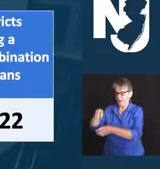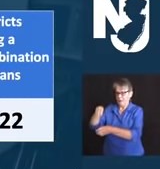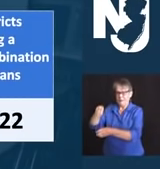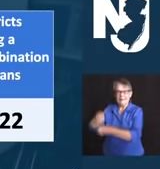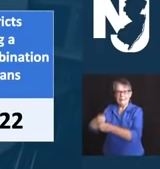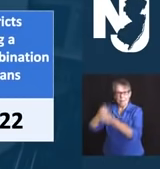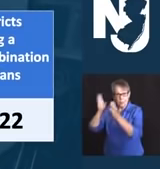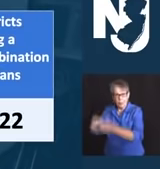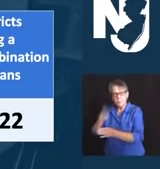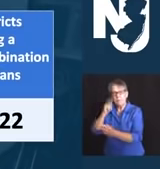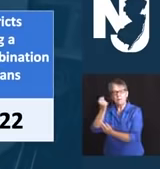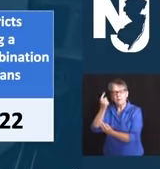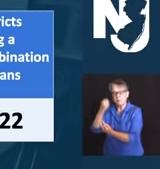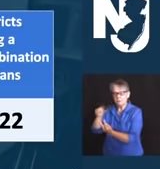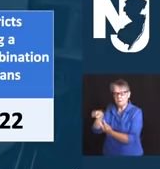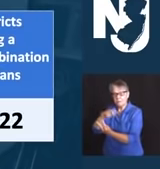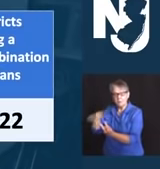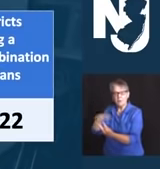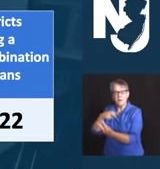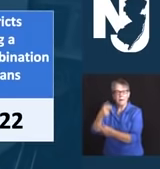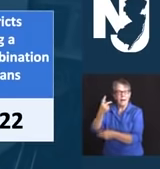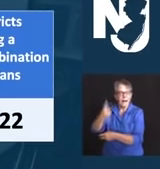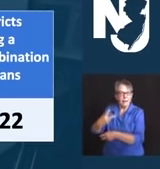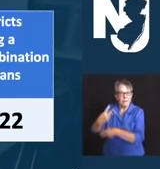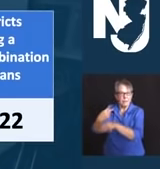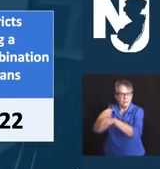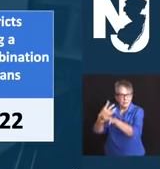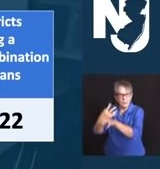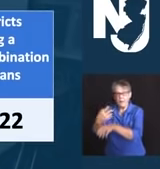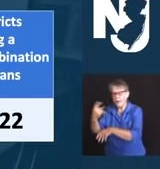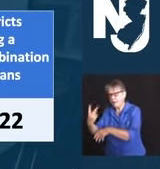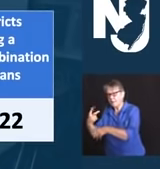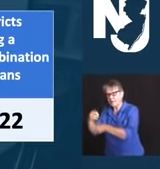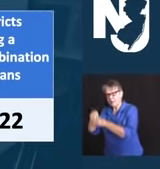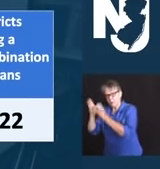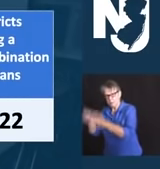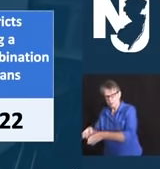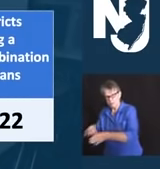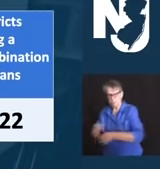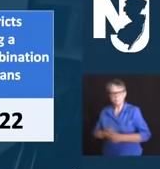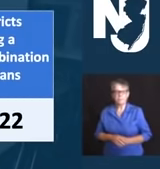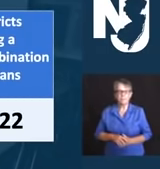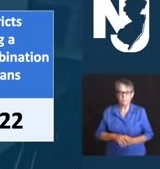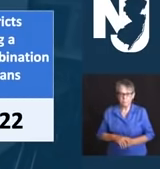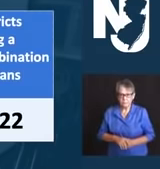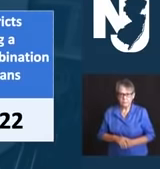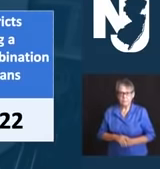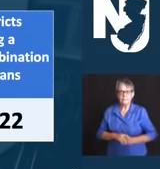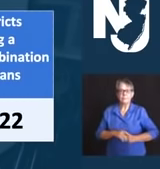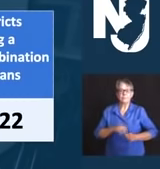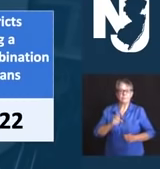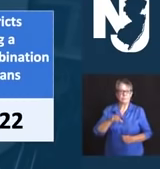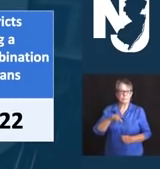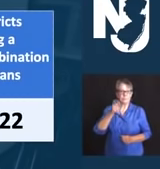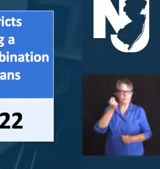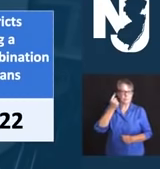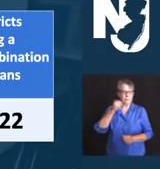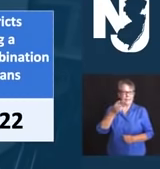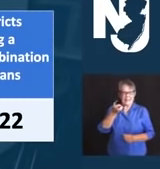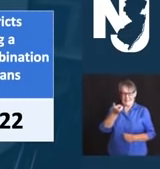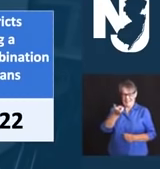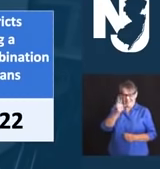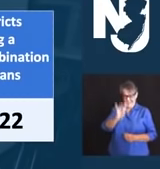242 will be all remote up until a certain specific date in each of the district's cases.